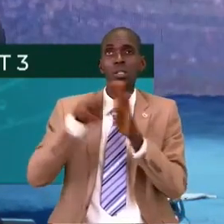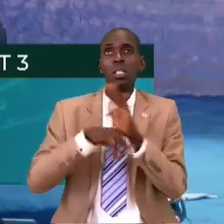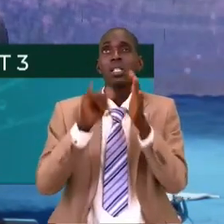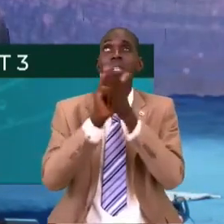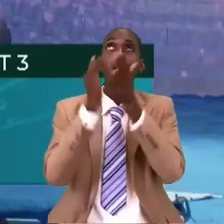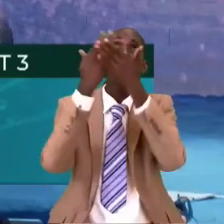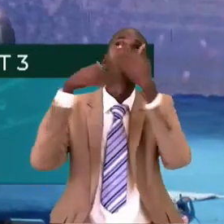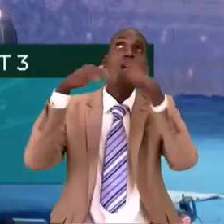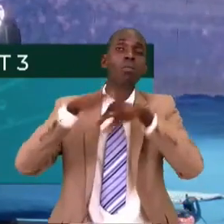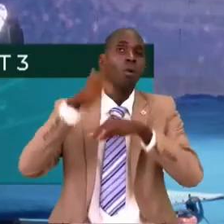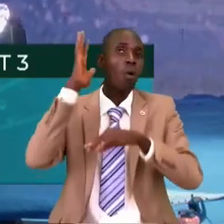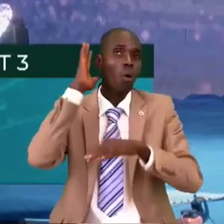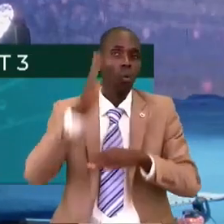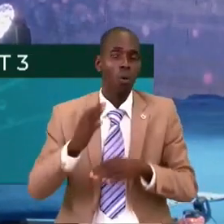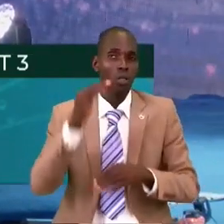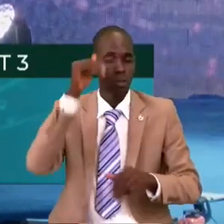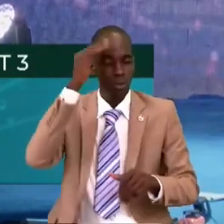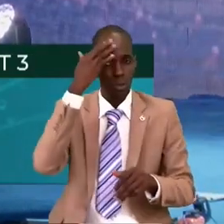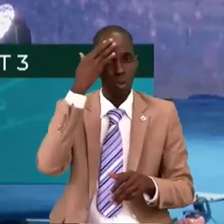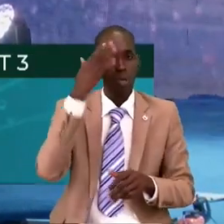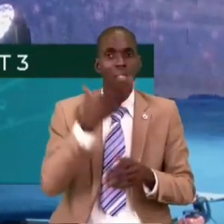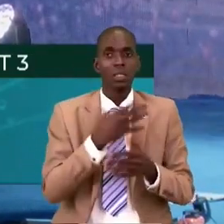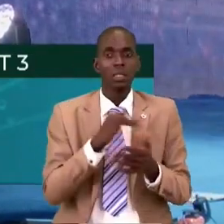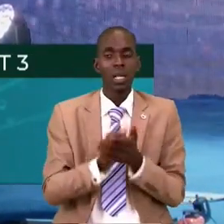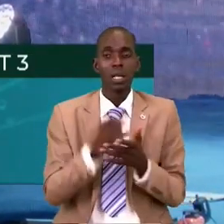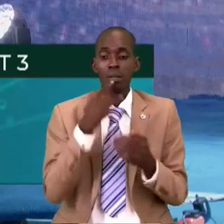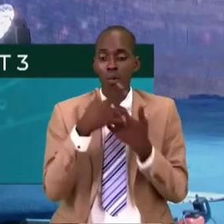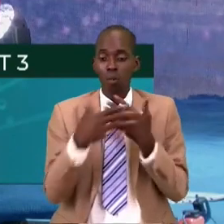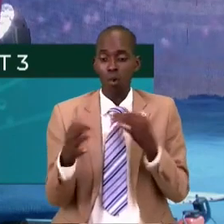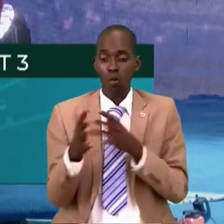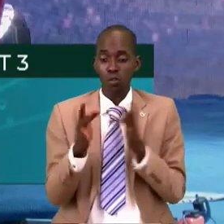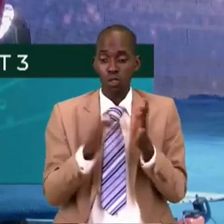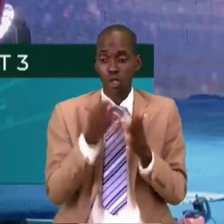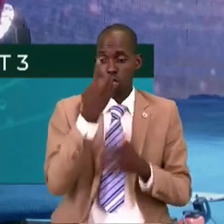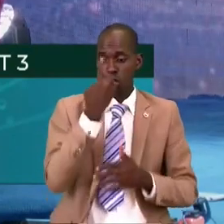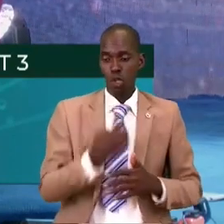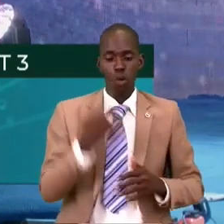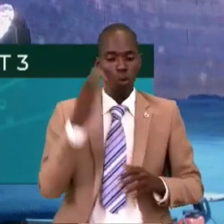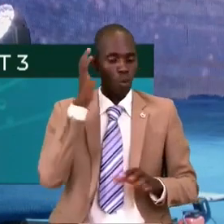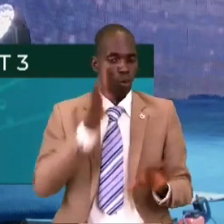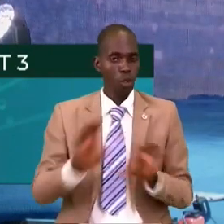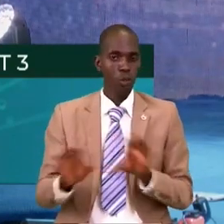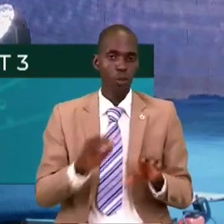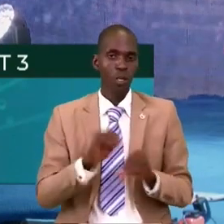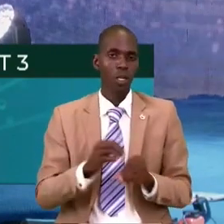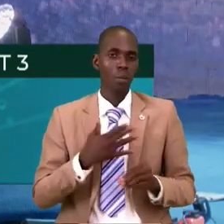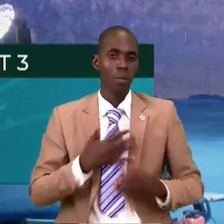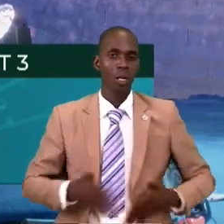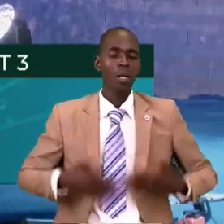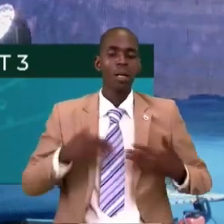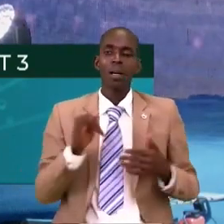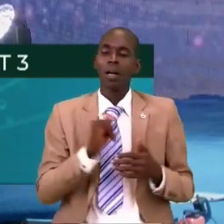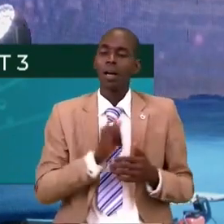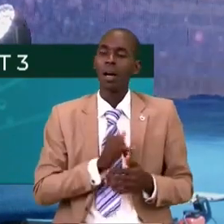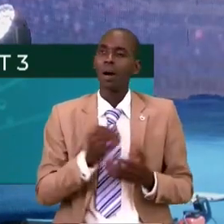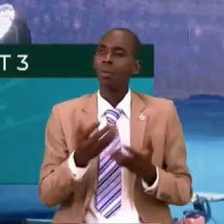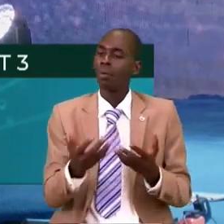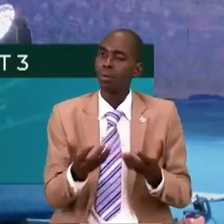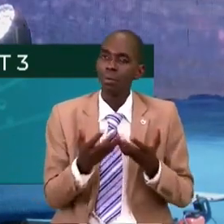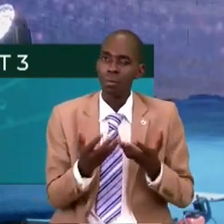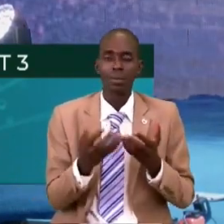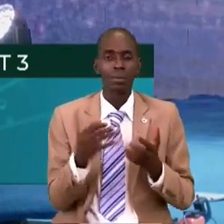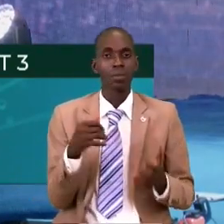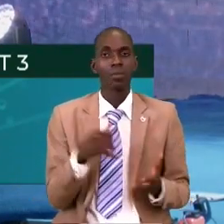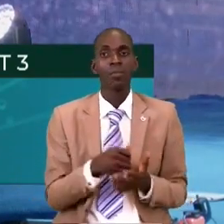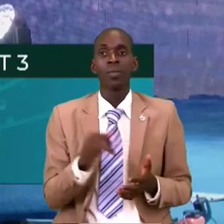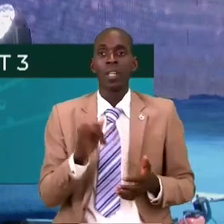hunger, I thirst, and blessed are they which do hunger and thirst after righteousness,